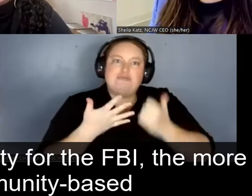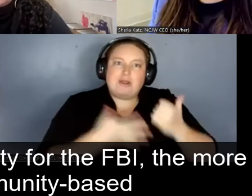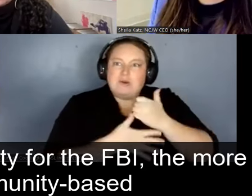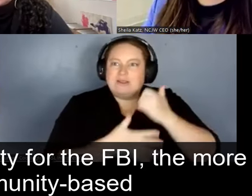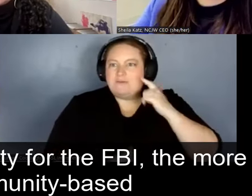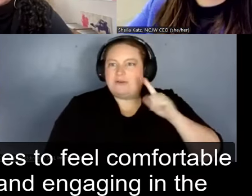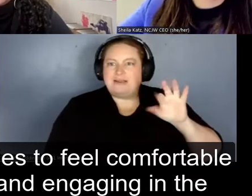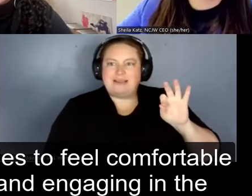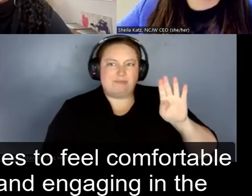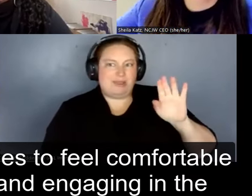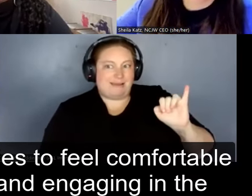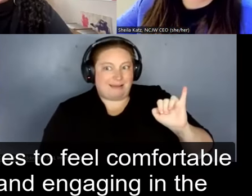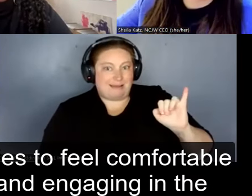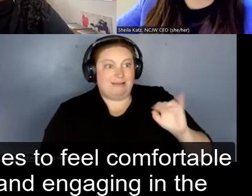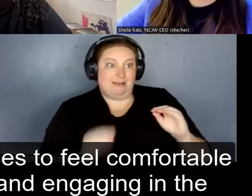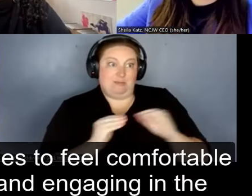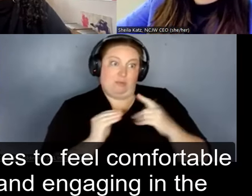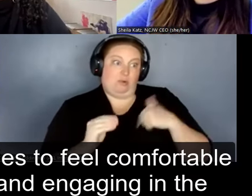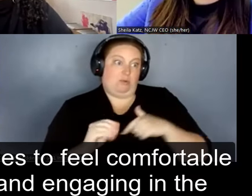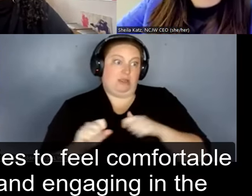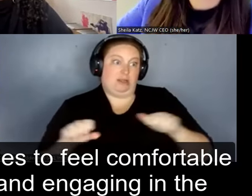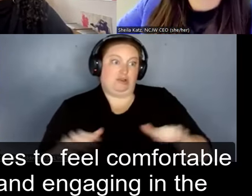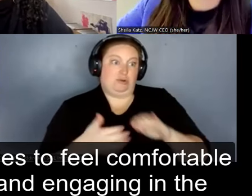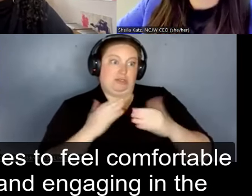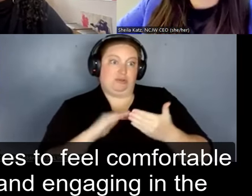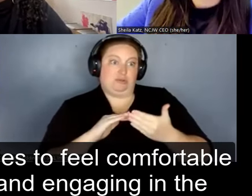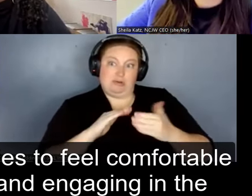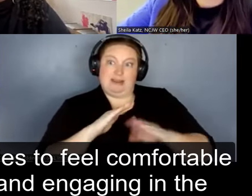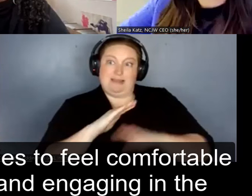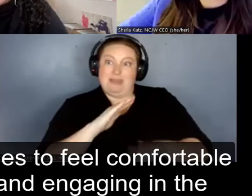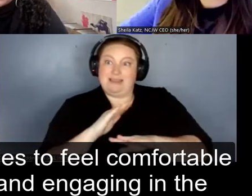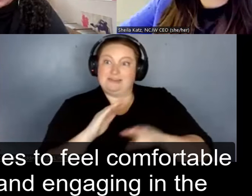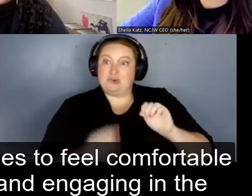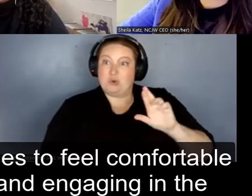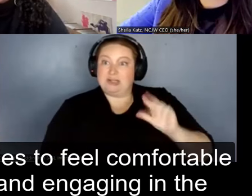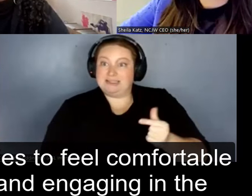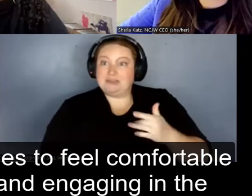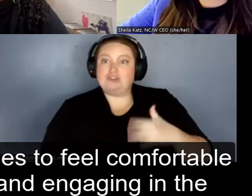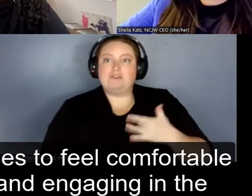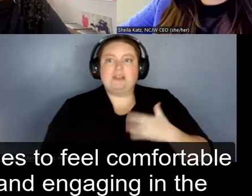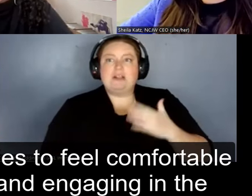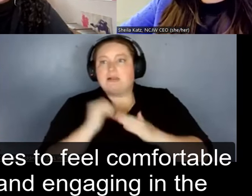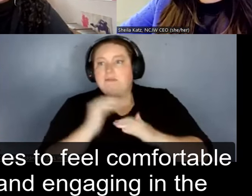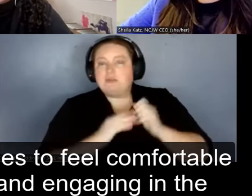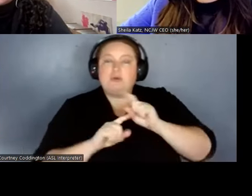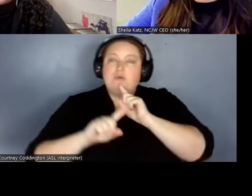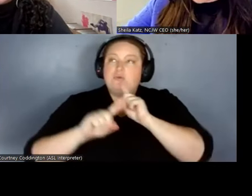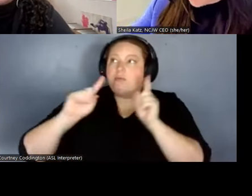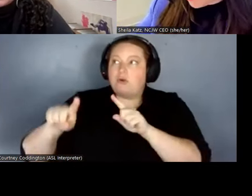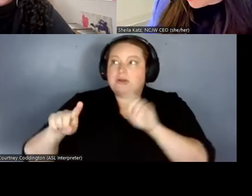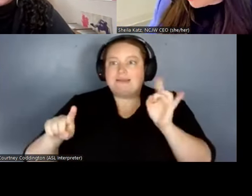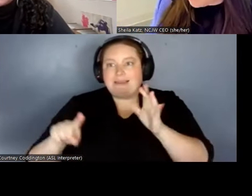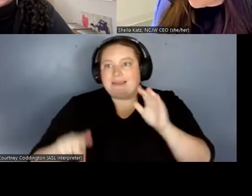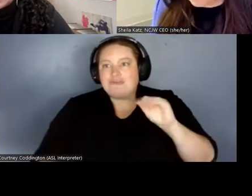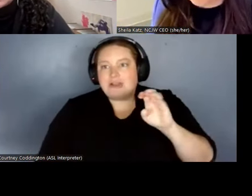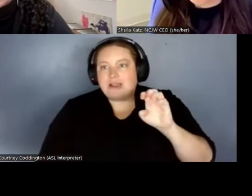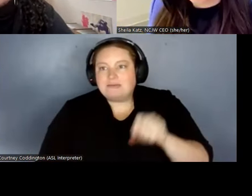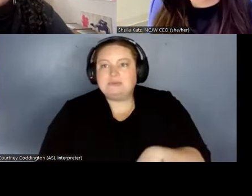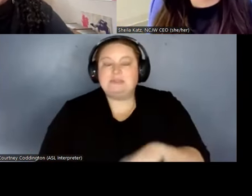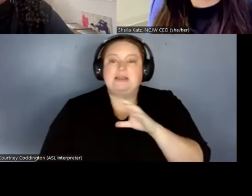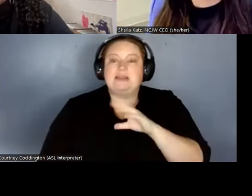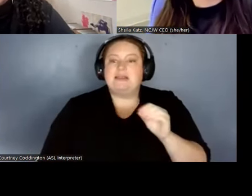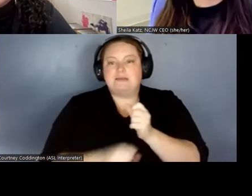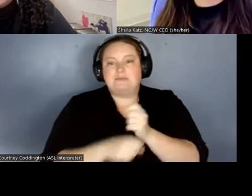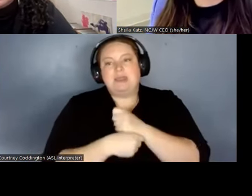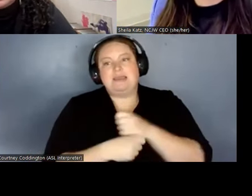as community-based organizations to allow our communities to feel comfortable reporting hate crimes and engaging in a process of making our society